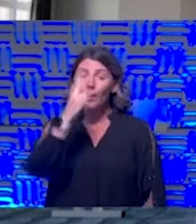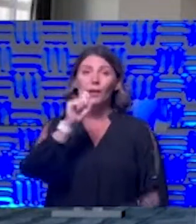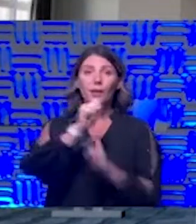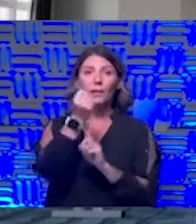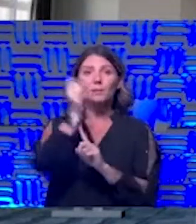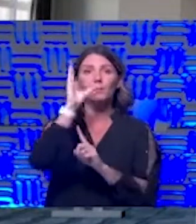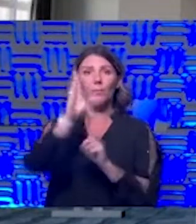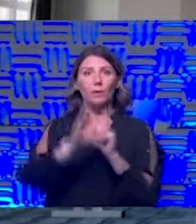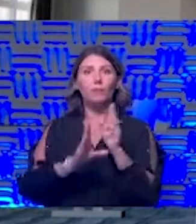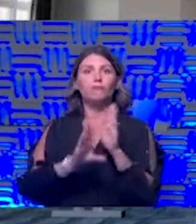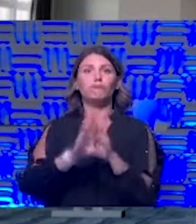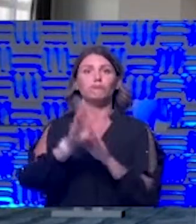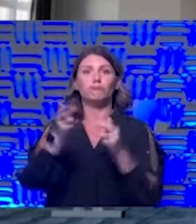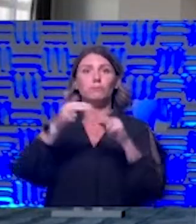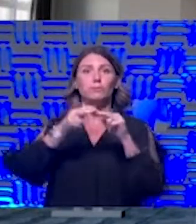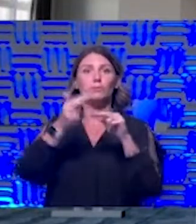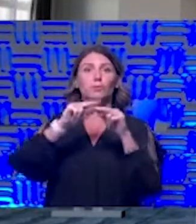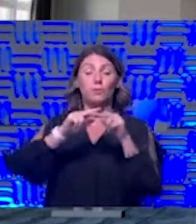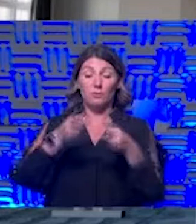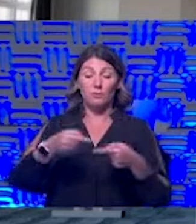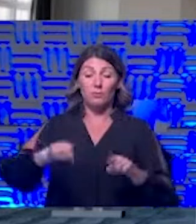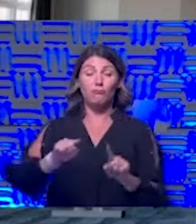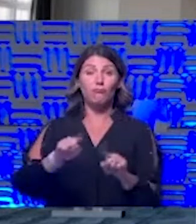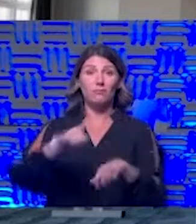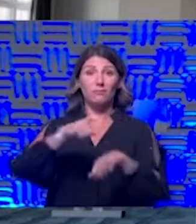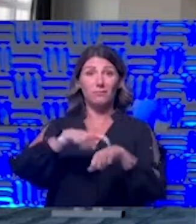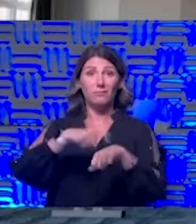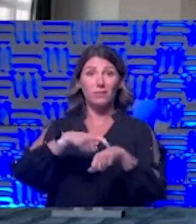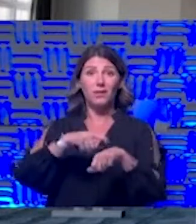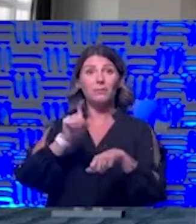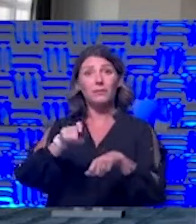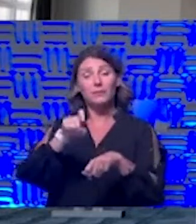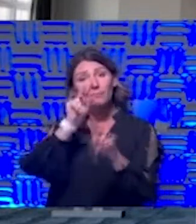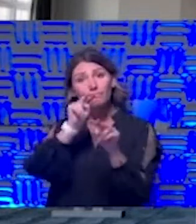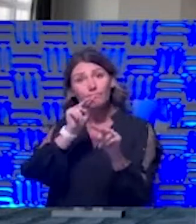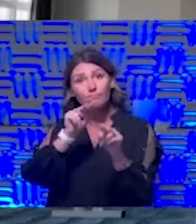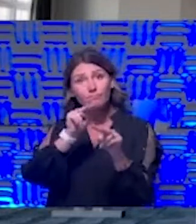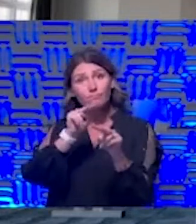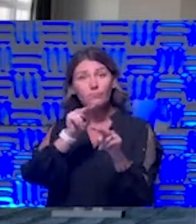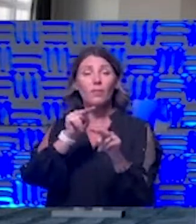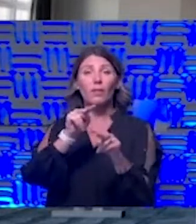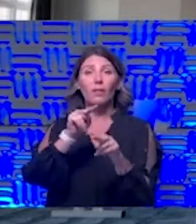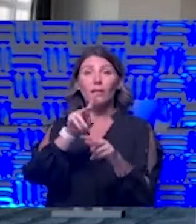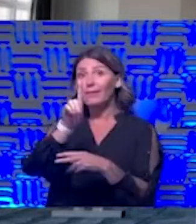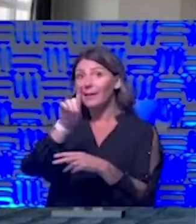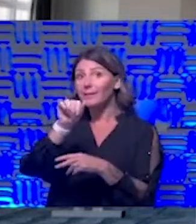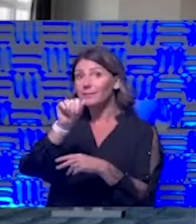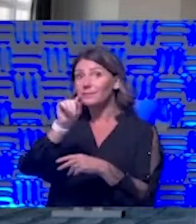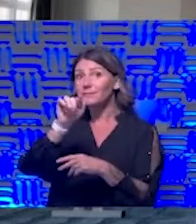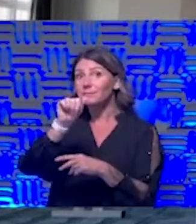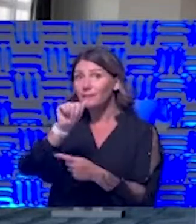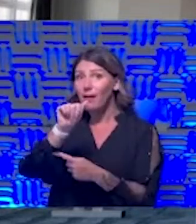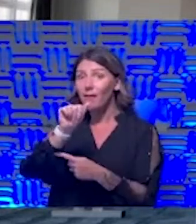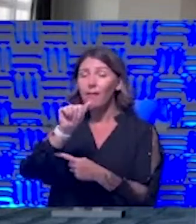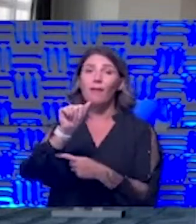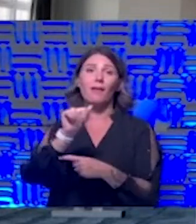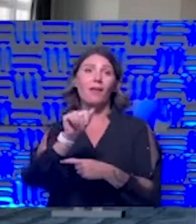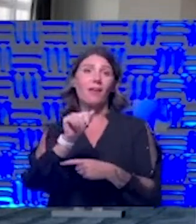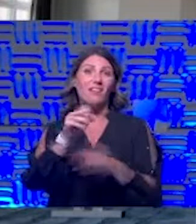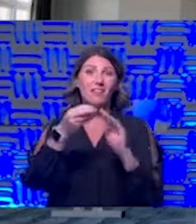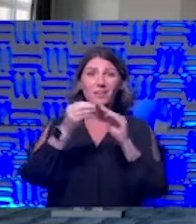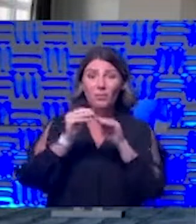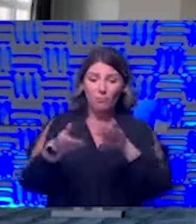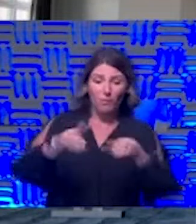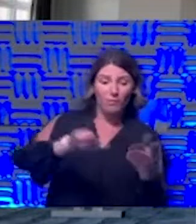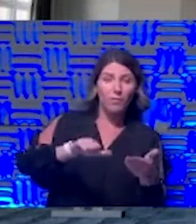that time, we continue to have to watch the data that we have been watching, the rate of hospitalization, the case fatality rate, the